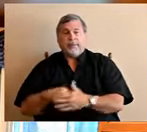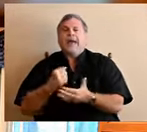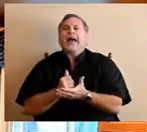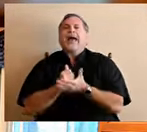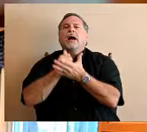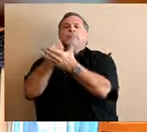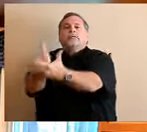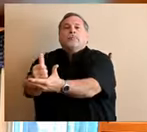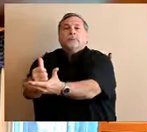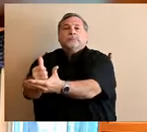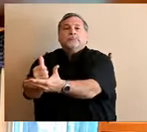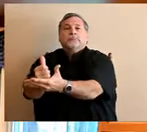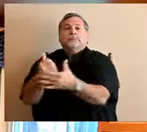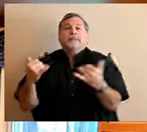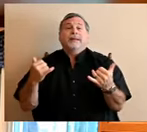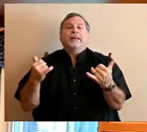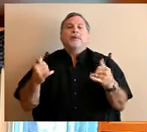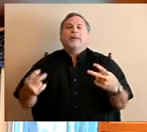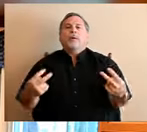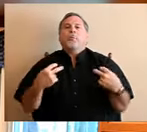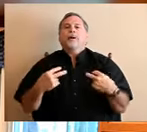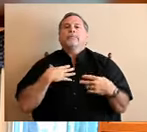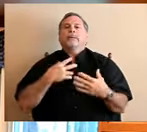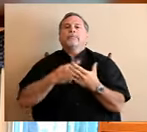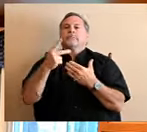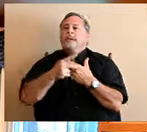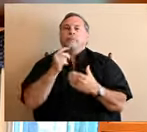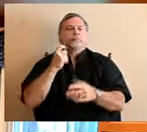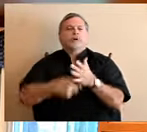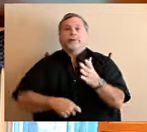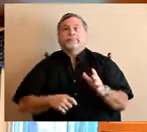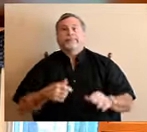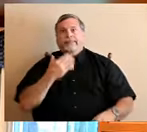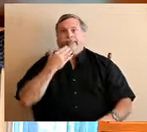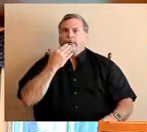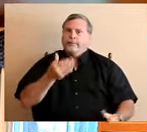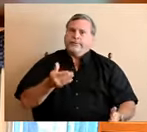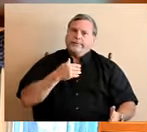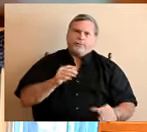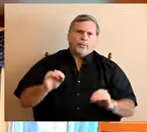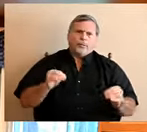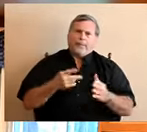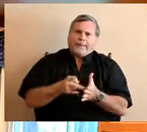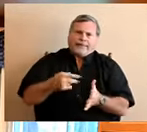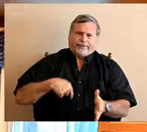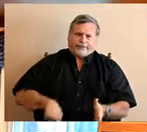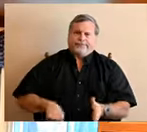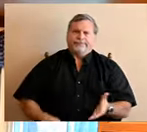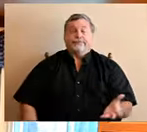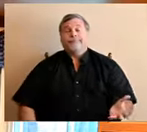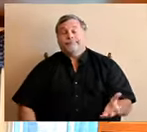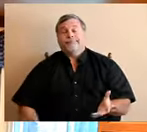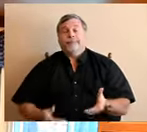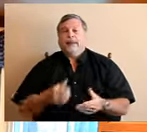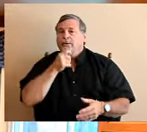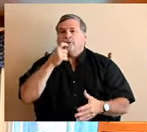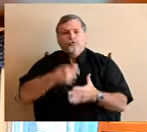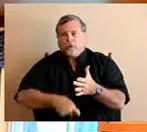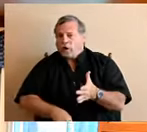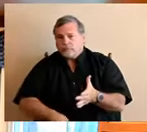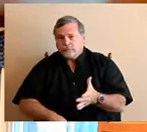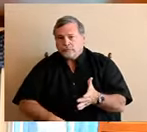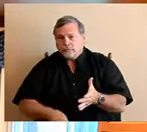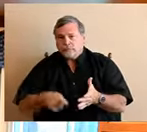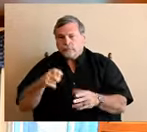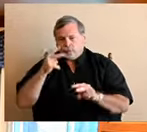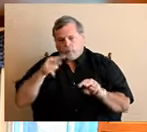Help somebody out. Right now you've been able to watch these videos. I don't charge for them, thank goodness, right? Nobody would pay for these, but I don't charge for